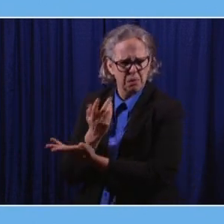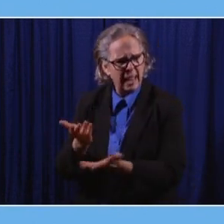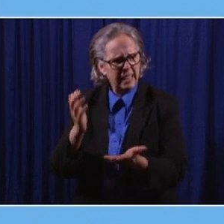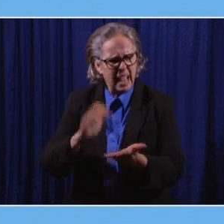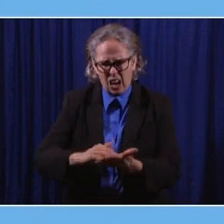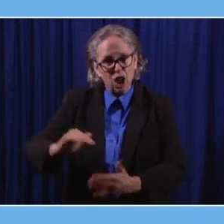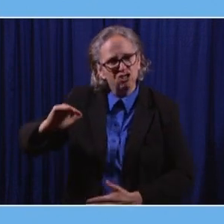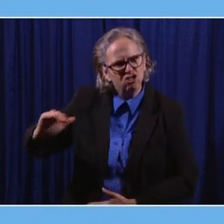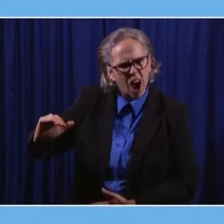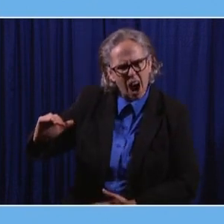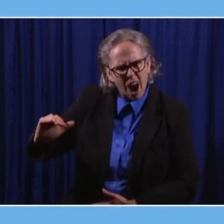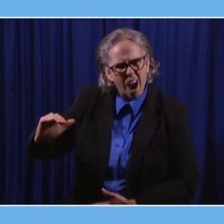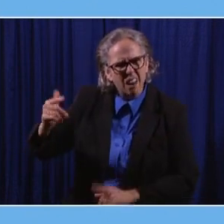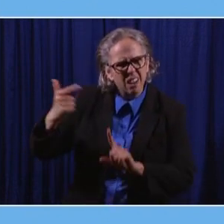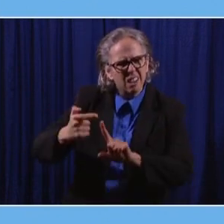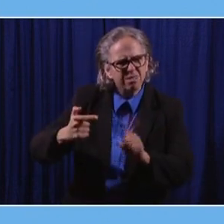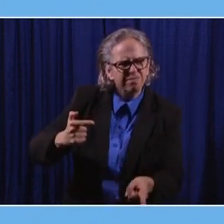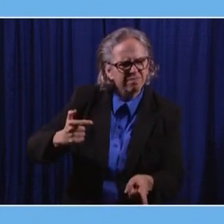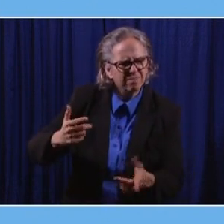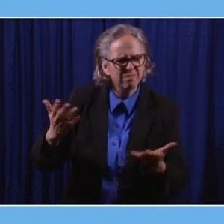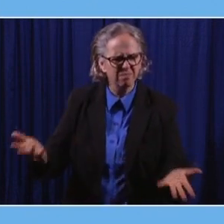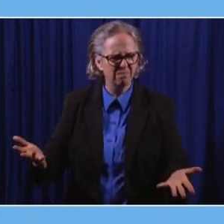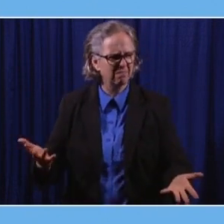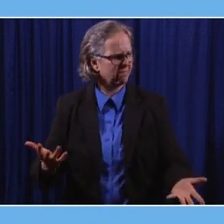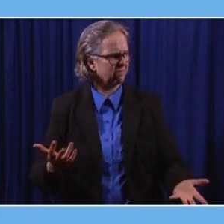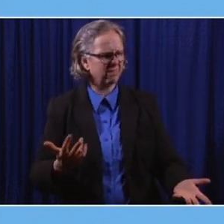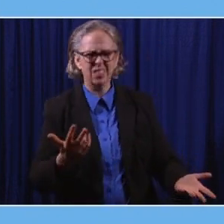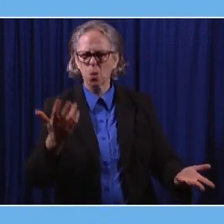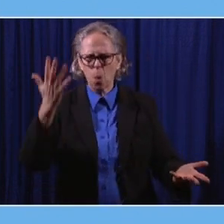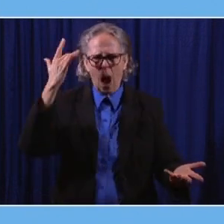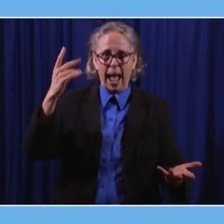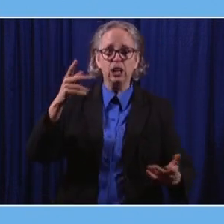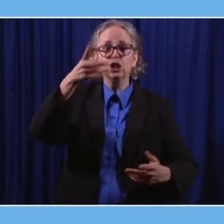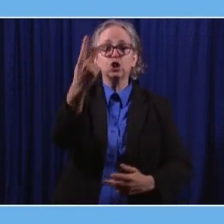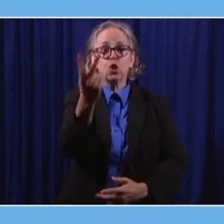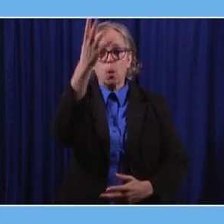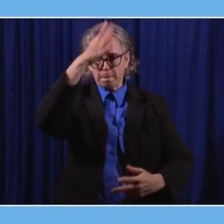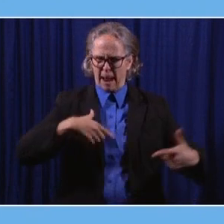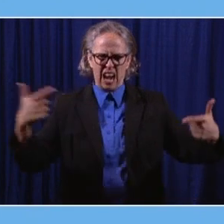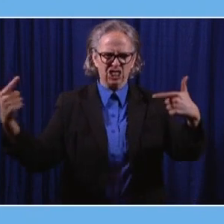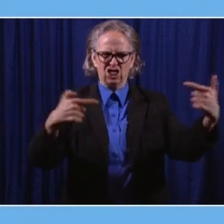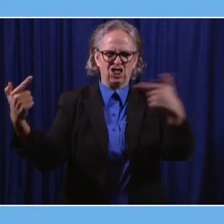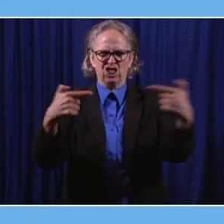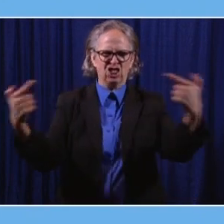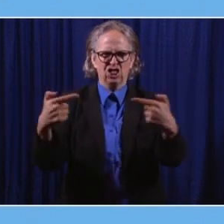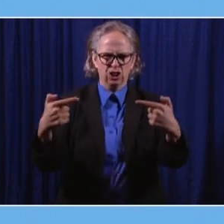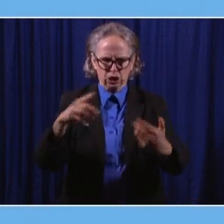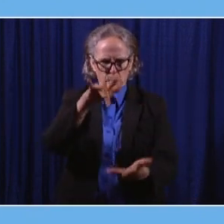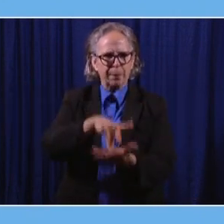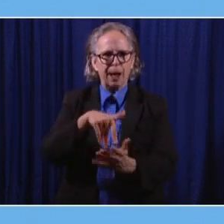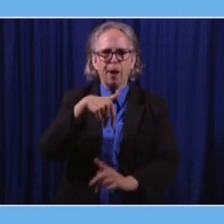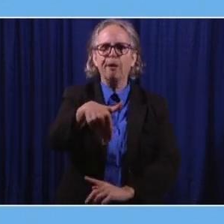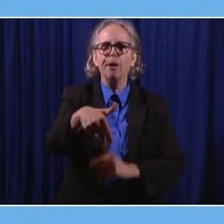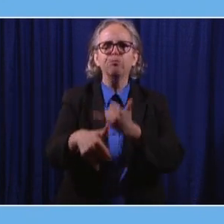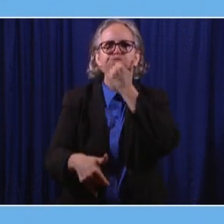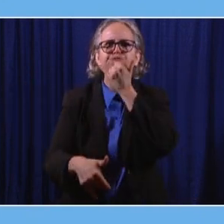shooting at each other in Akron. According to court records, one of the alleged gunmen was a convicted felon prohibited from having a